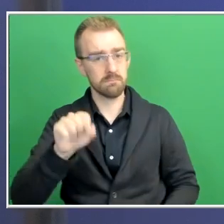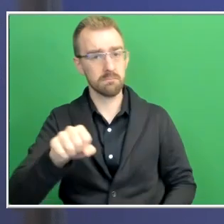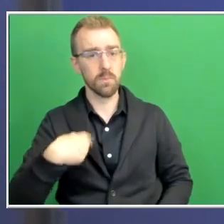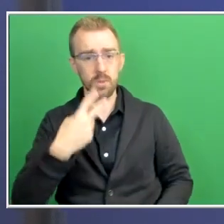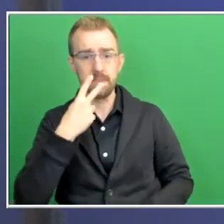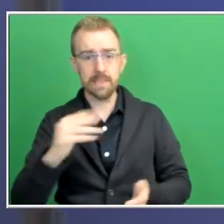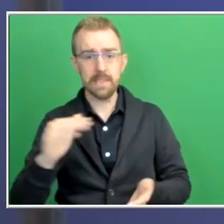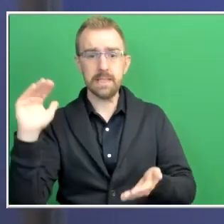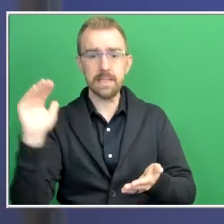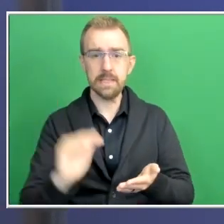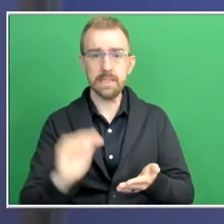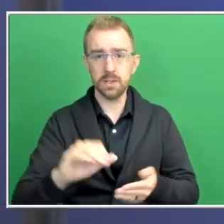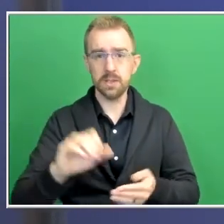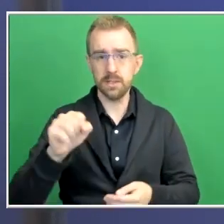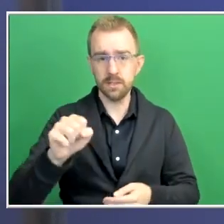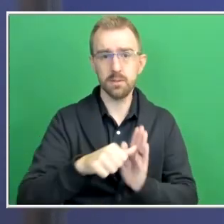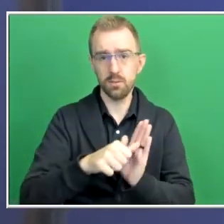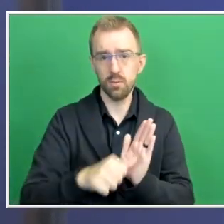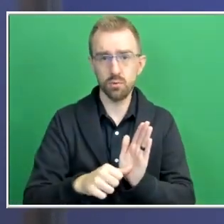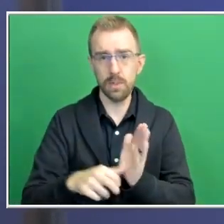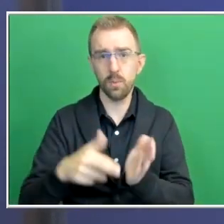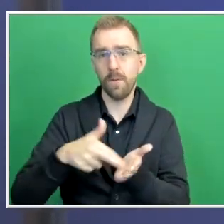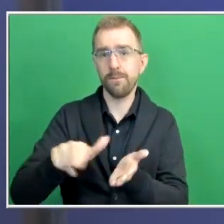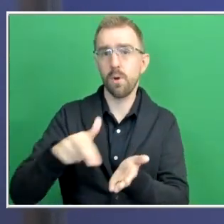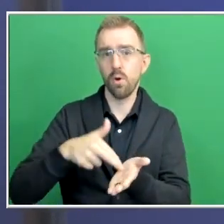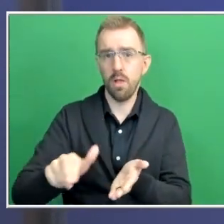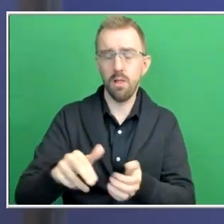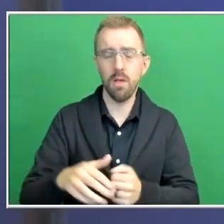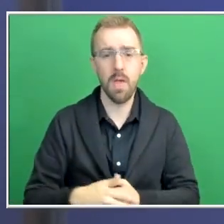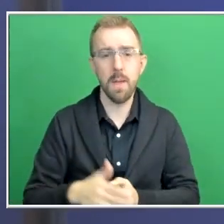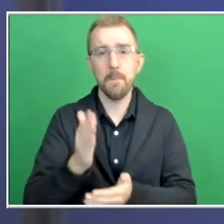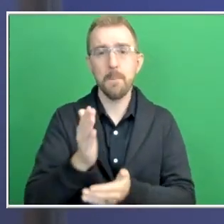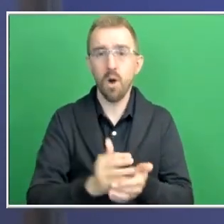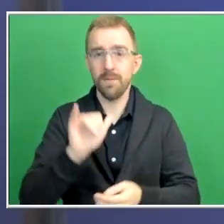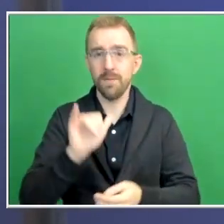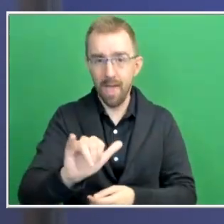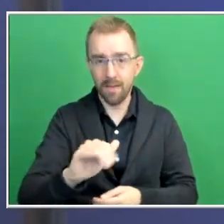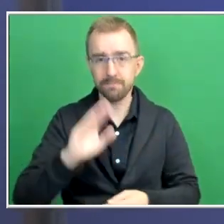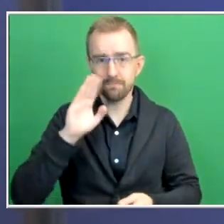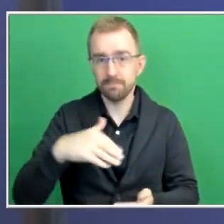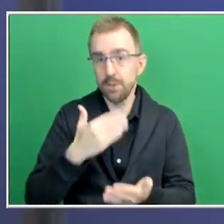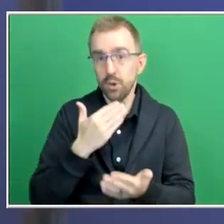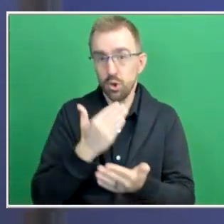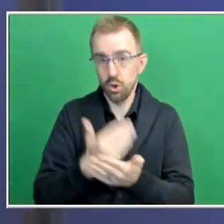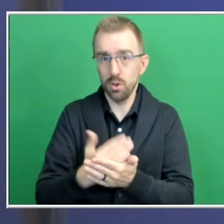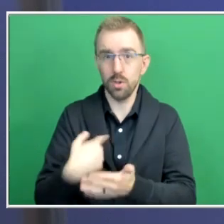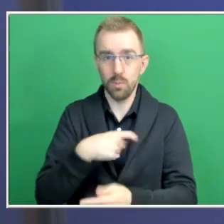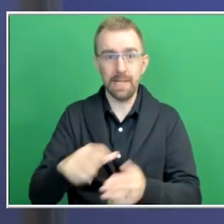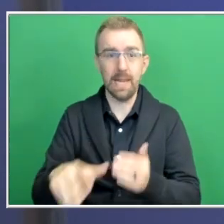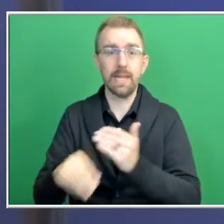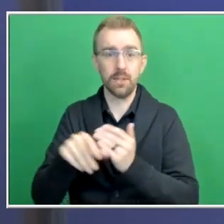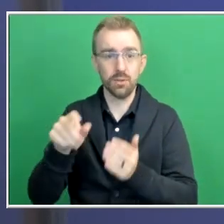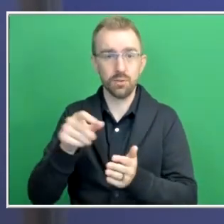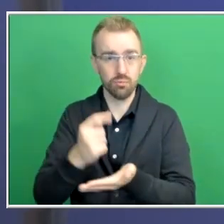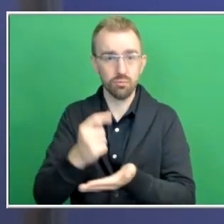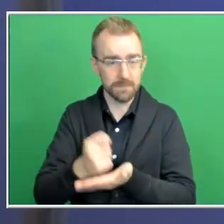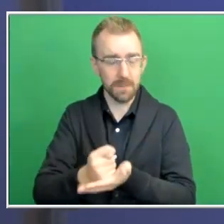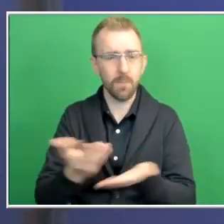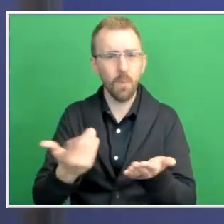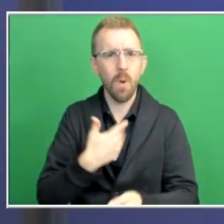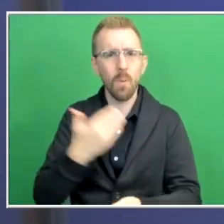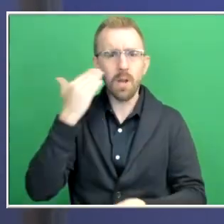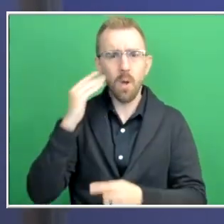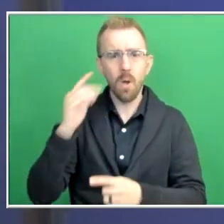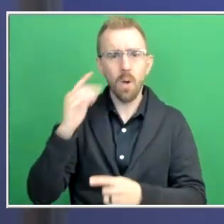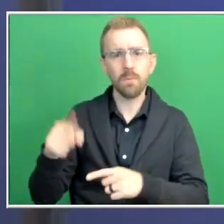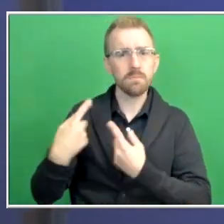in, in surgery referrals. And part of that, you know, it's a good thing. We need additional treatment arms. But what we know historically is that less